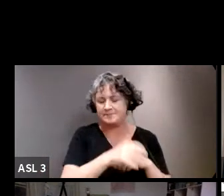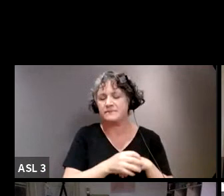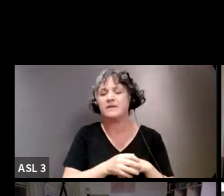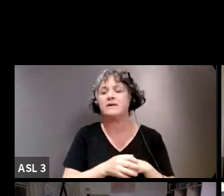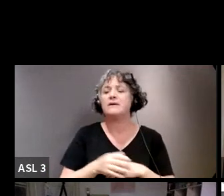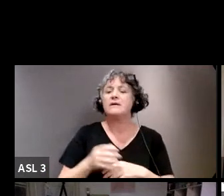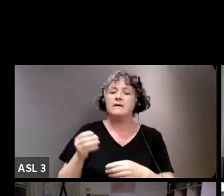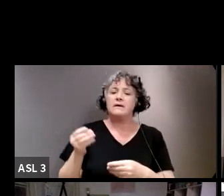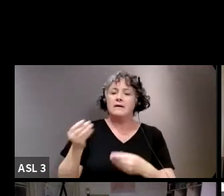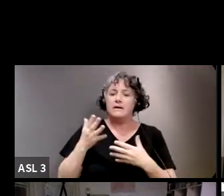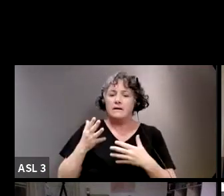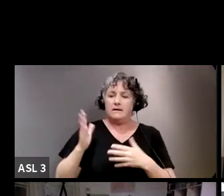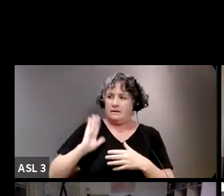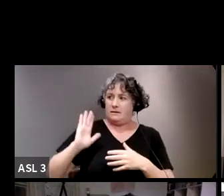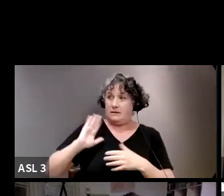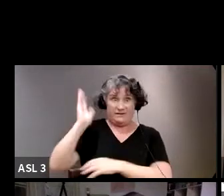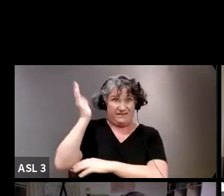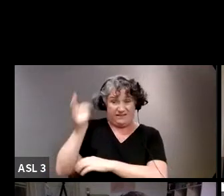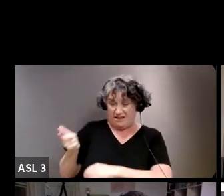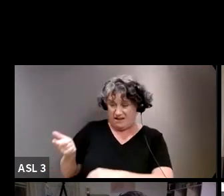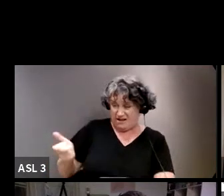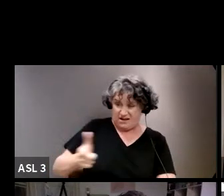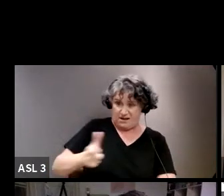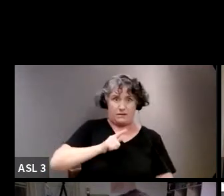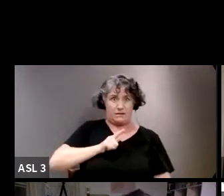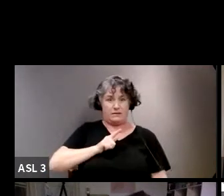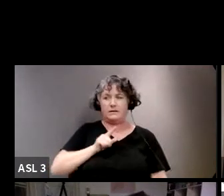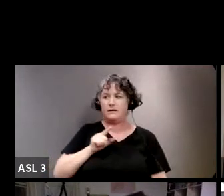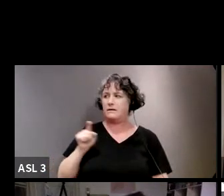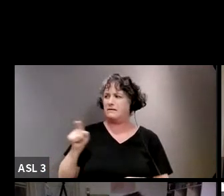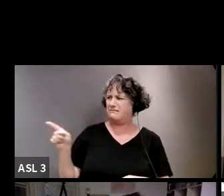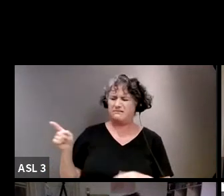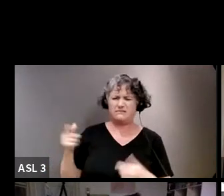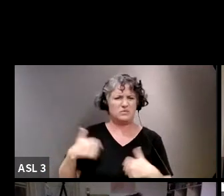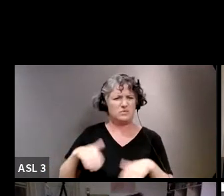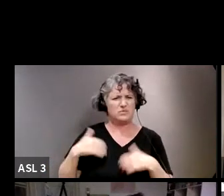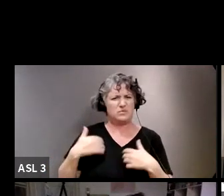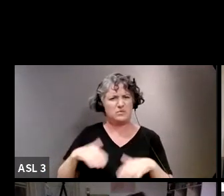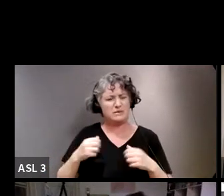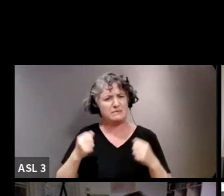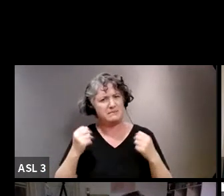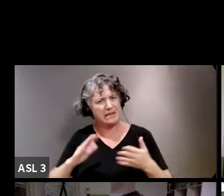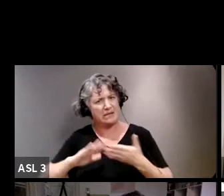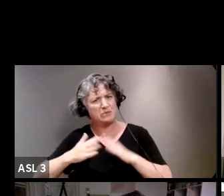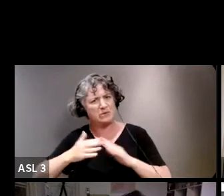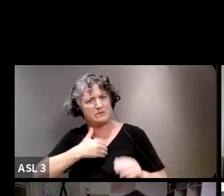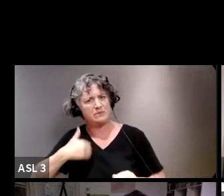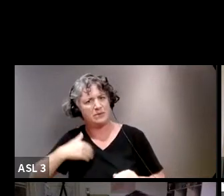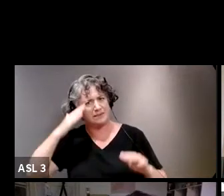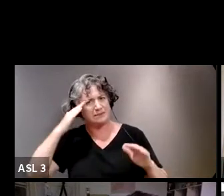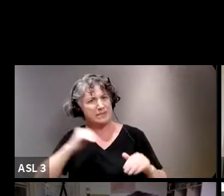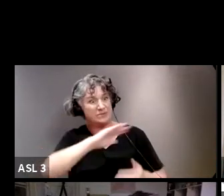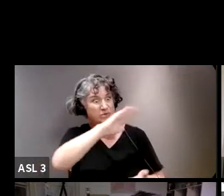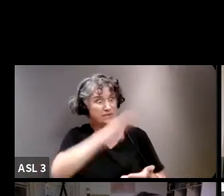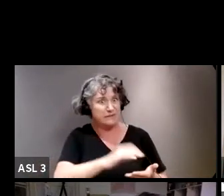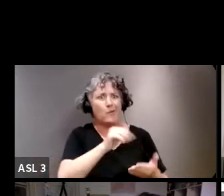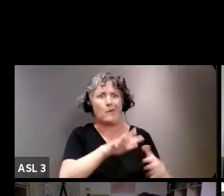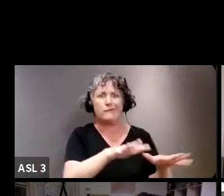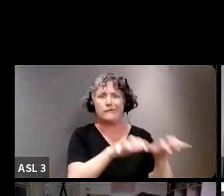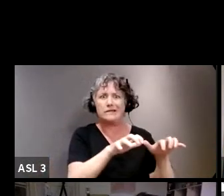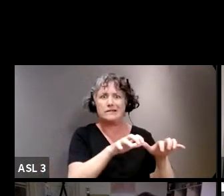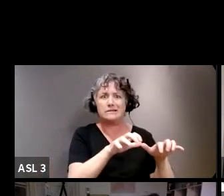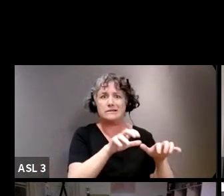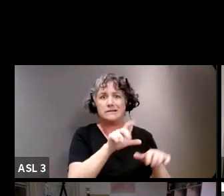by many of the delegates before me countless mem community members expected a reduction or freeze to the 22 ops